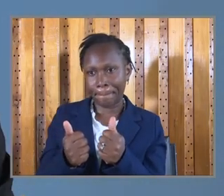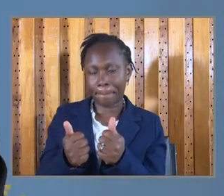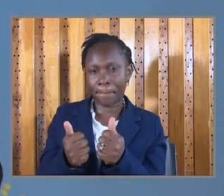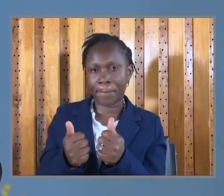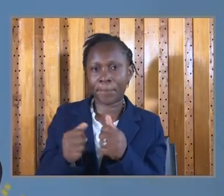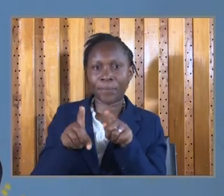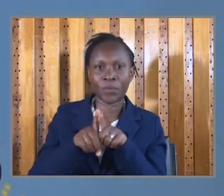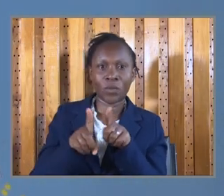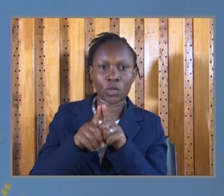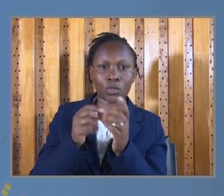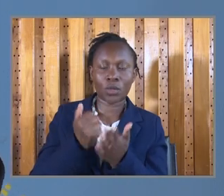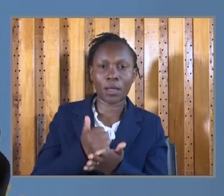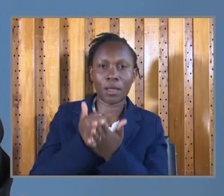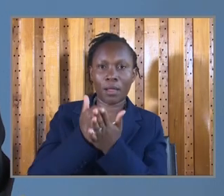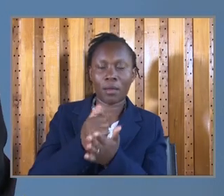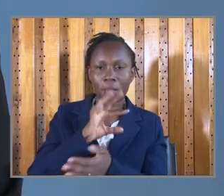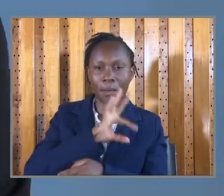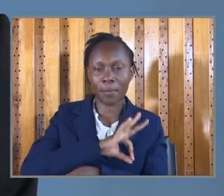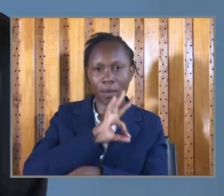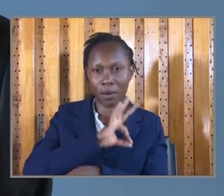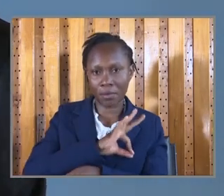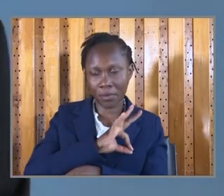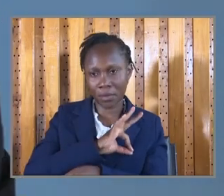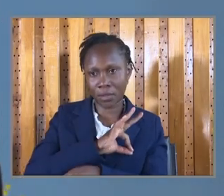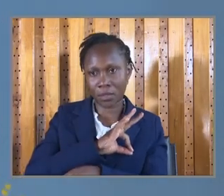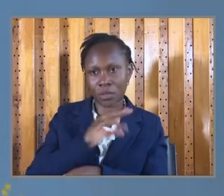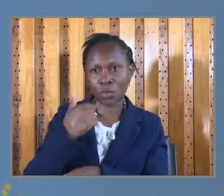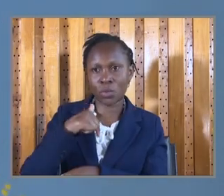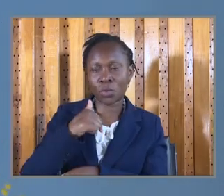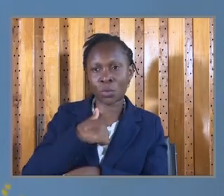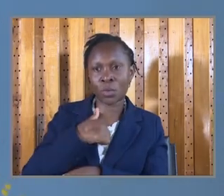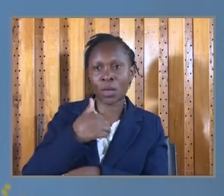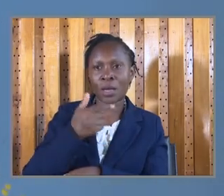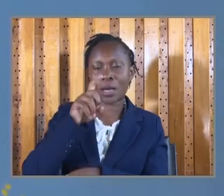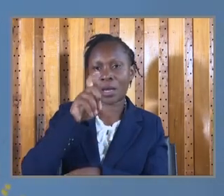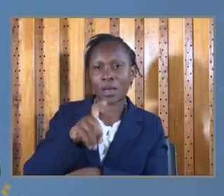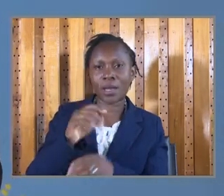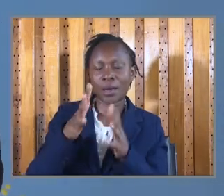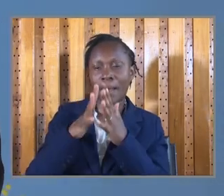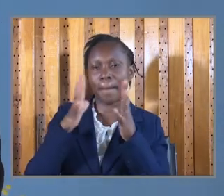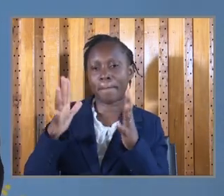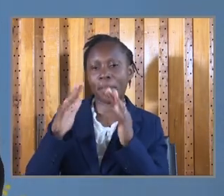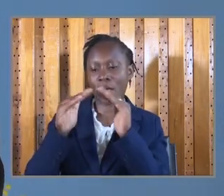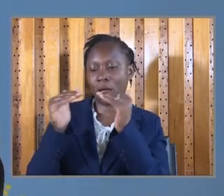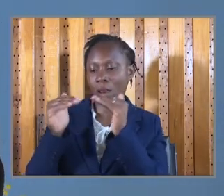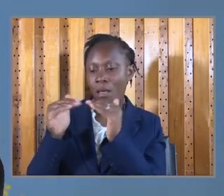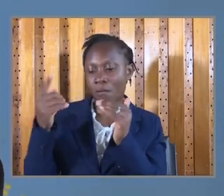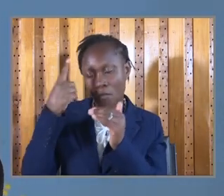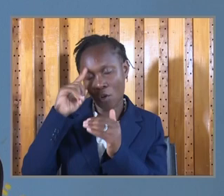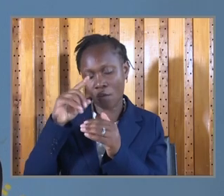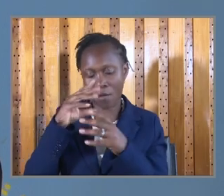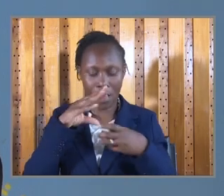But to help these benefits come to fruition, we need the right levels of investment, a robust